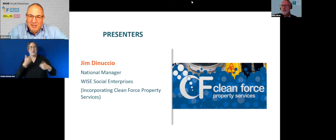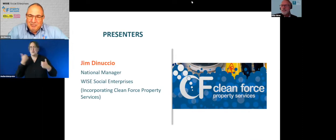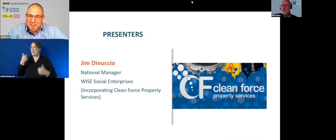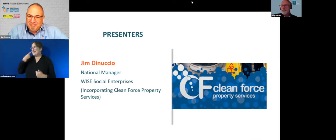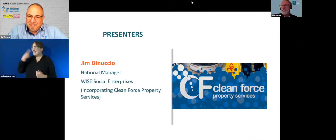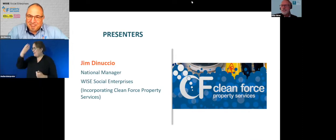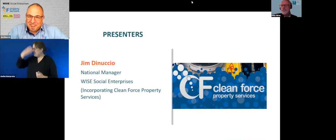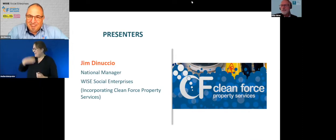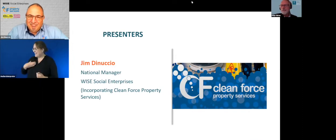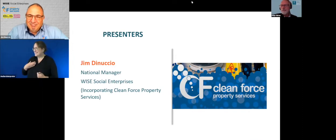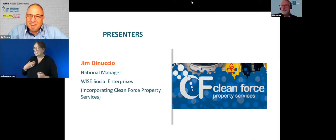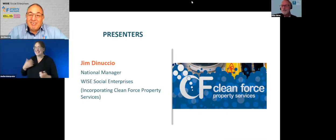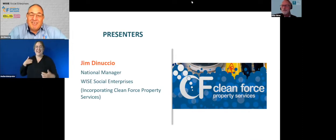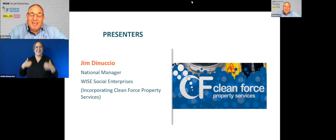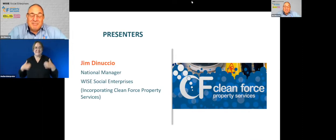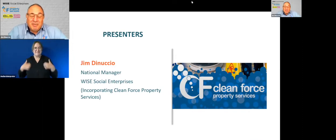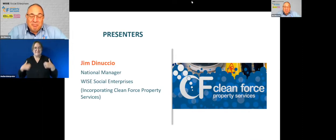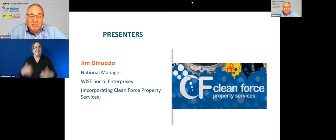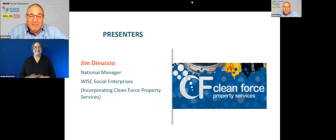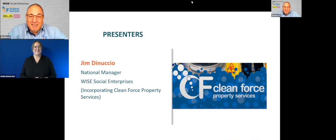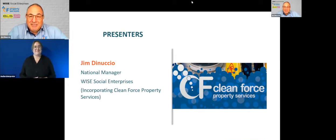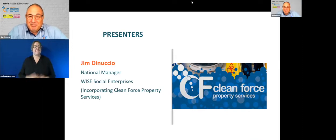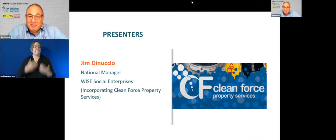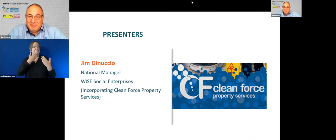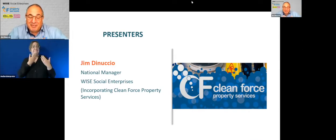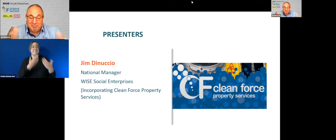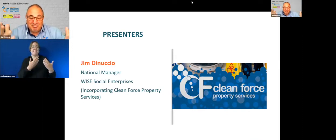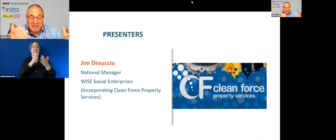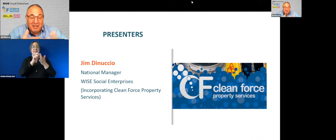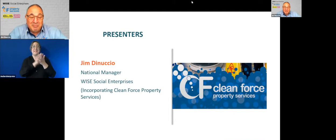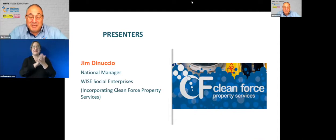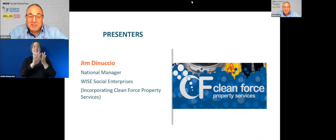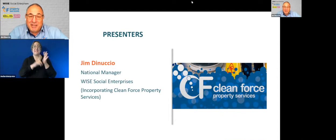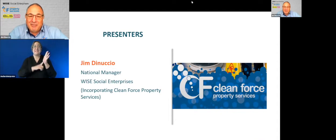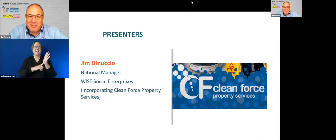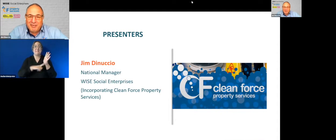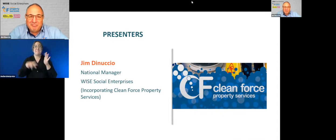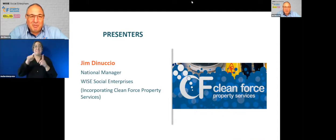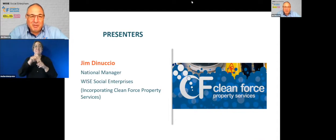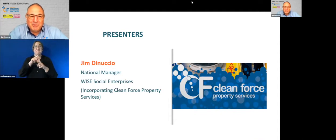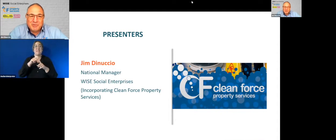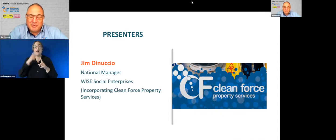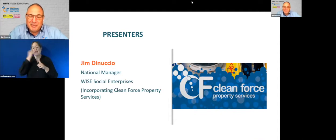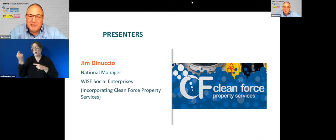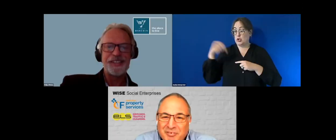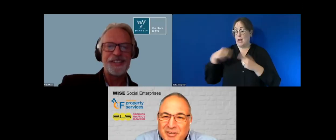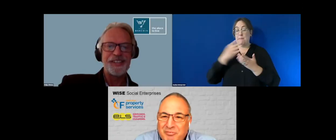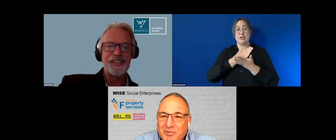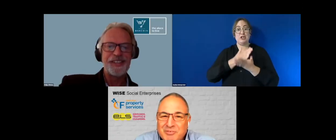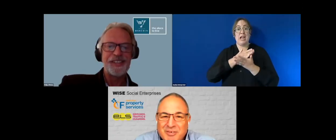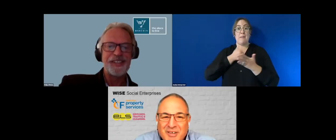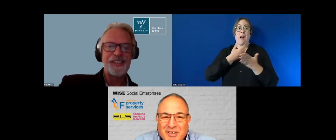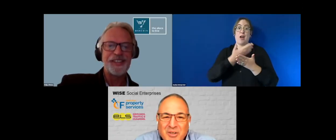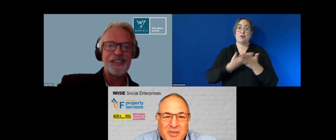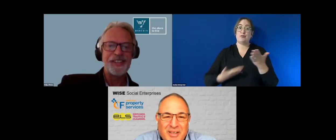you very much for joining us thanks philip uh thanks for uh allowing me to share um my little story of clean